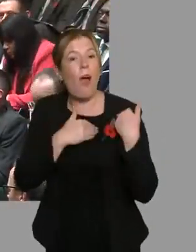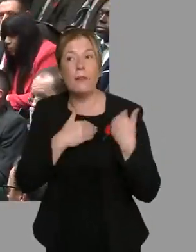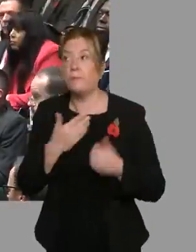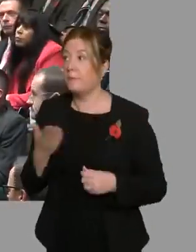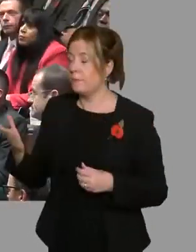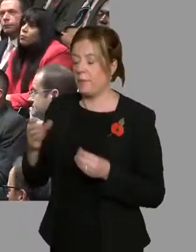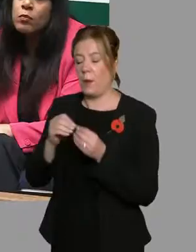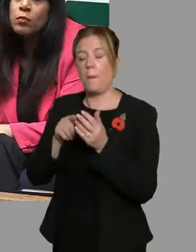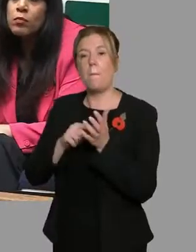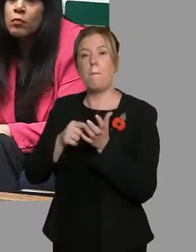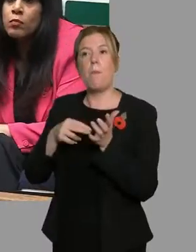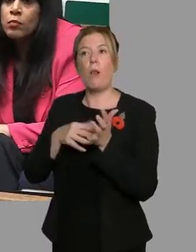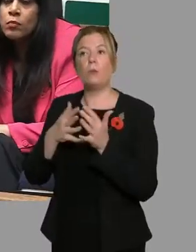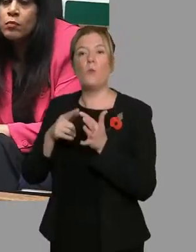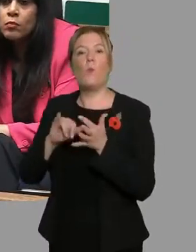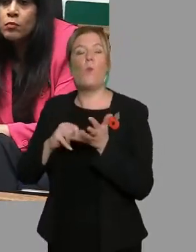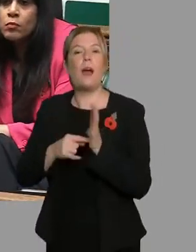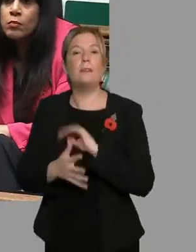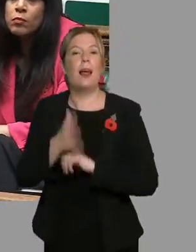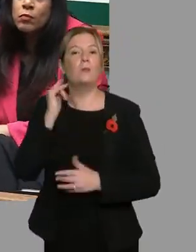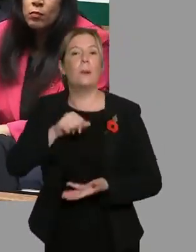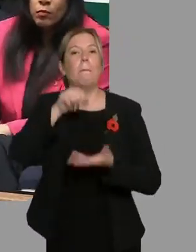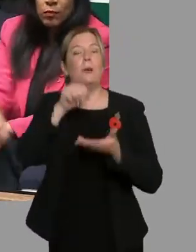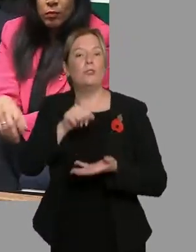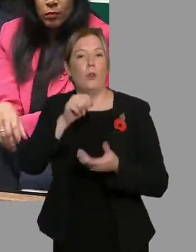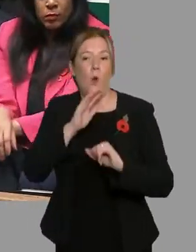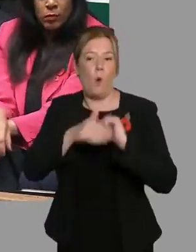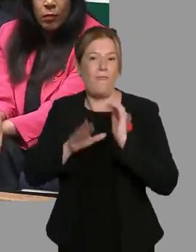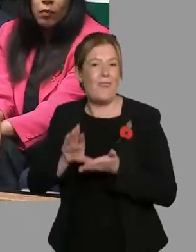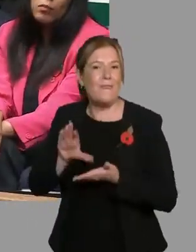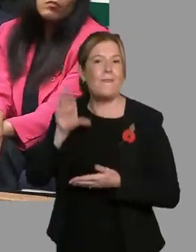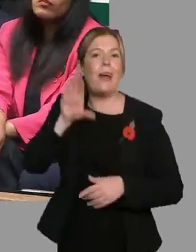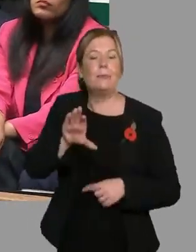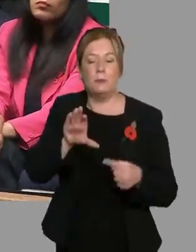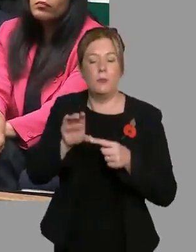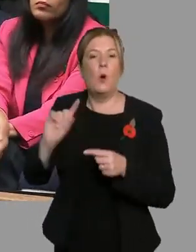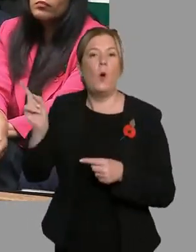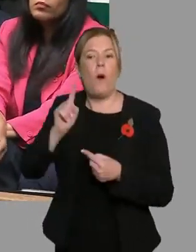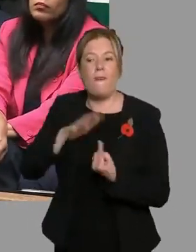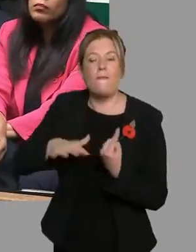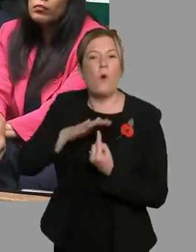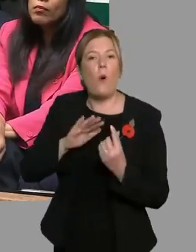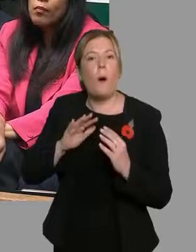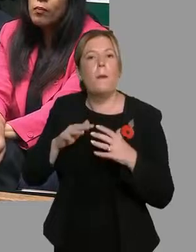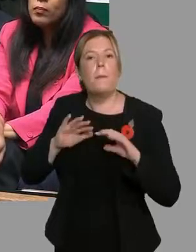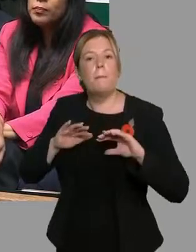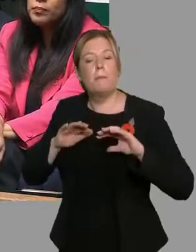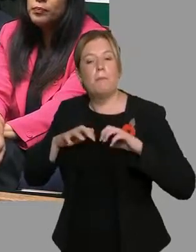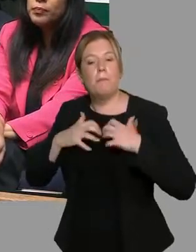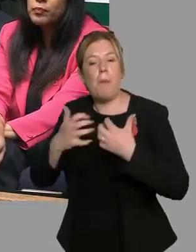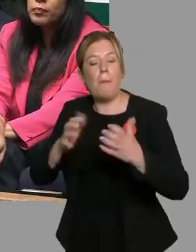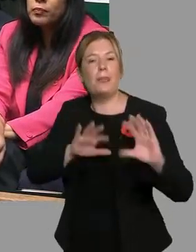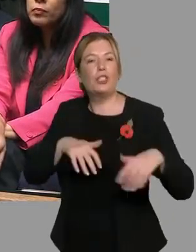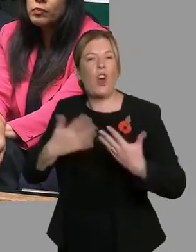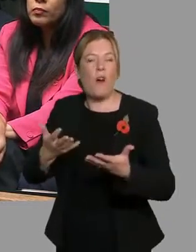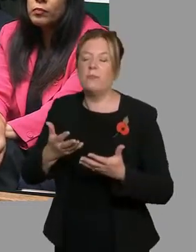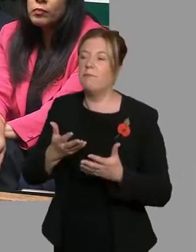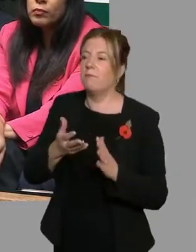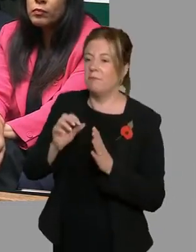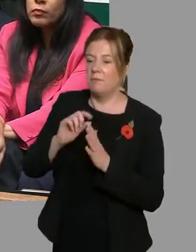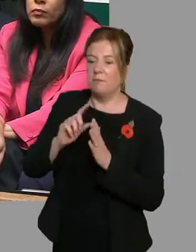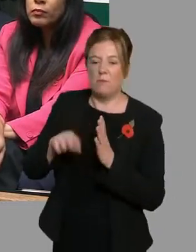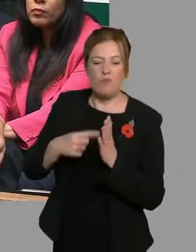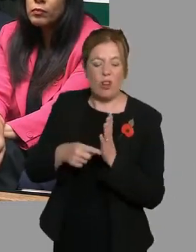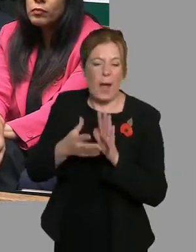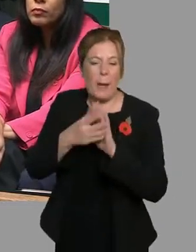prioritise investment in public infrastructure, including important projects such as the electrification of the Wigan to Bolton railway line,